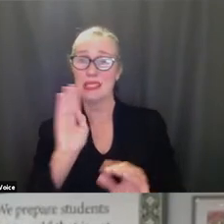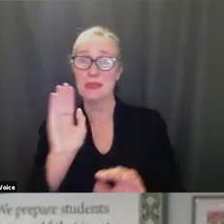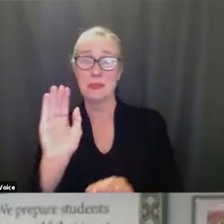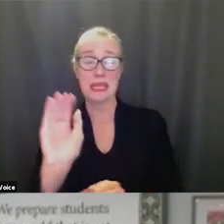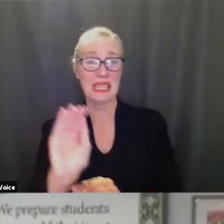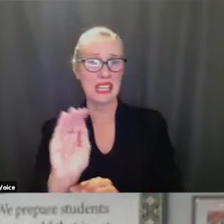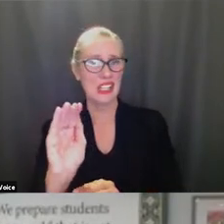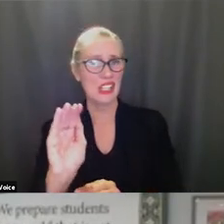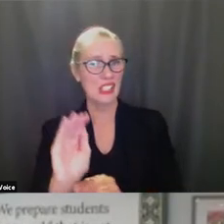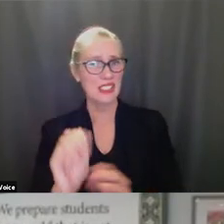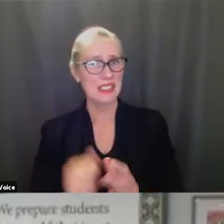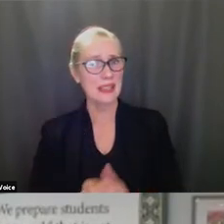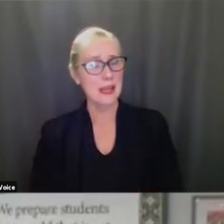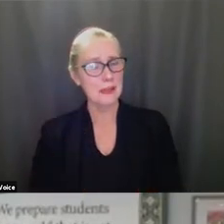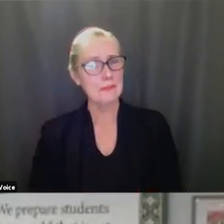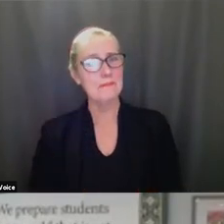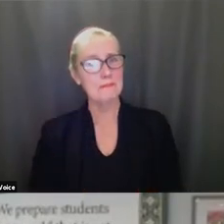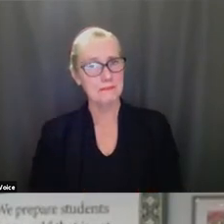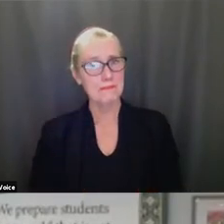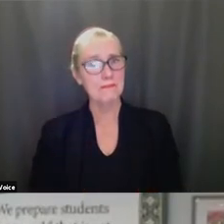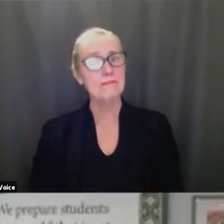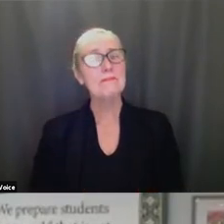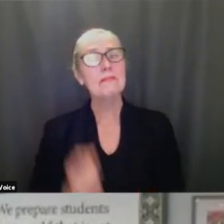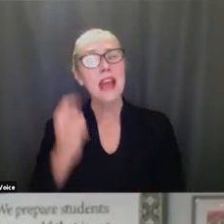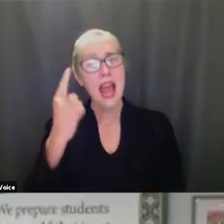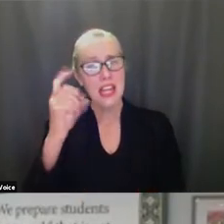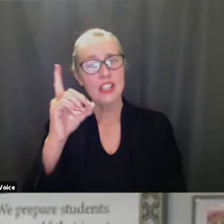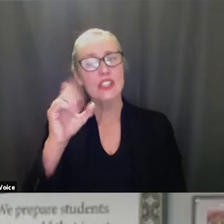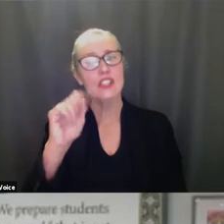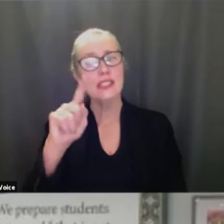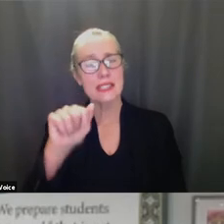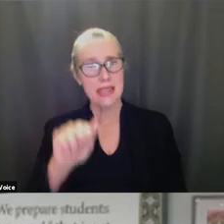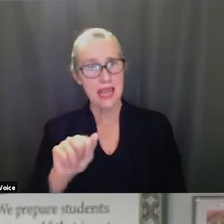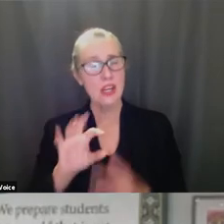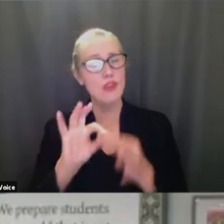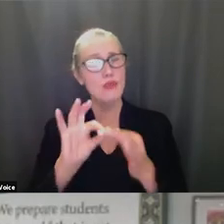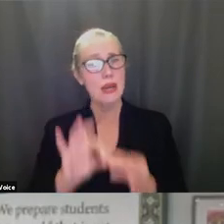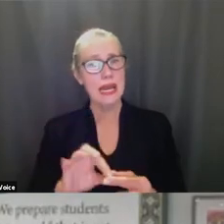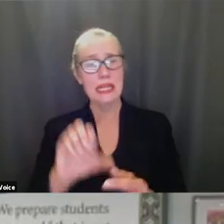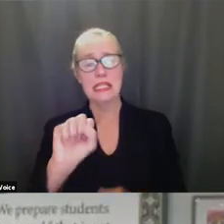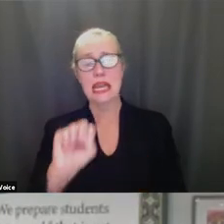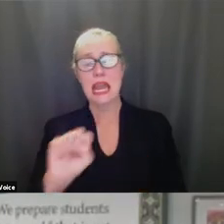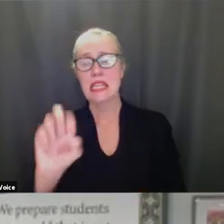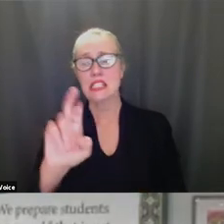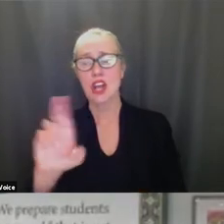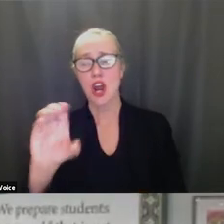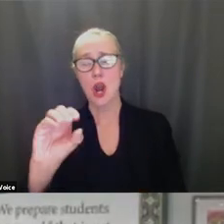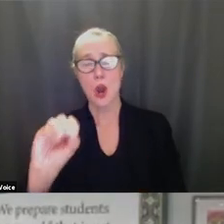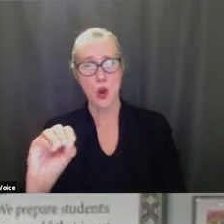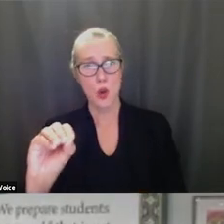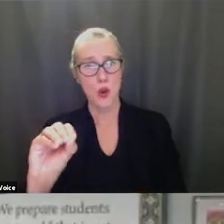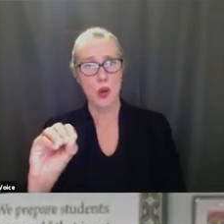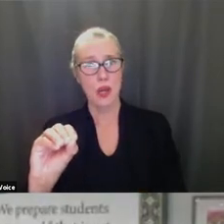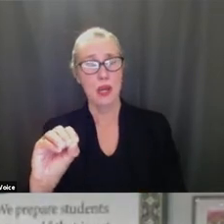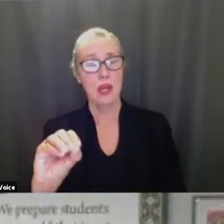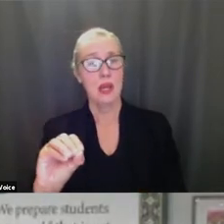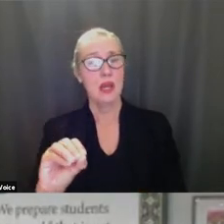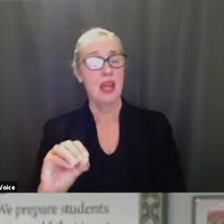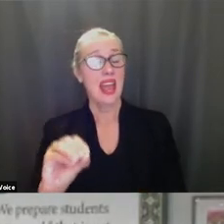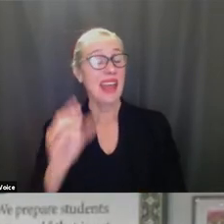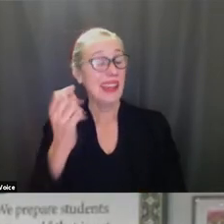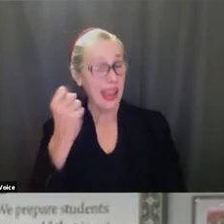um i understand the data on sros and the reason why people don't want